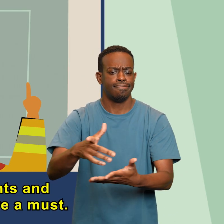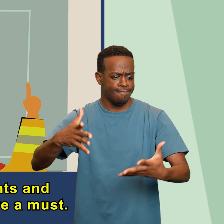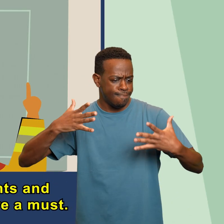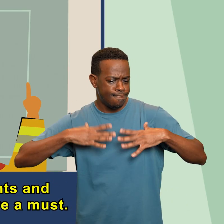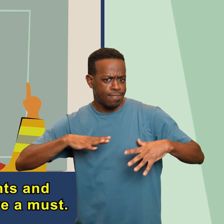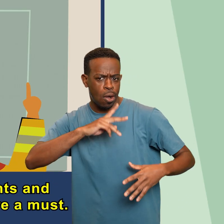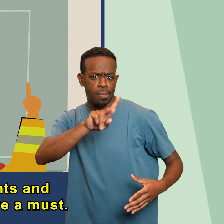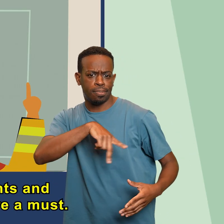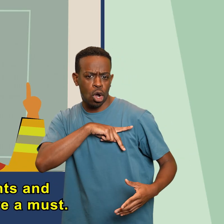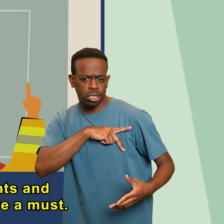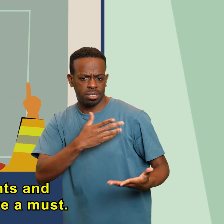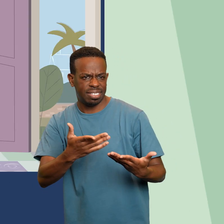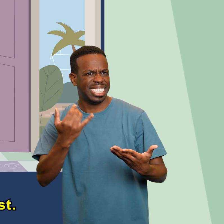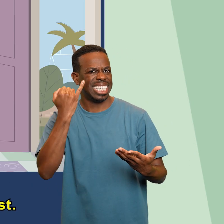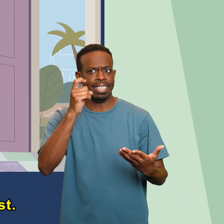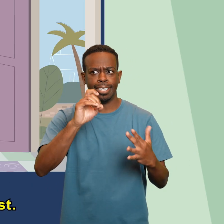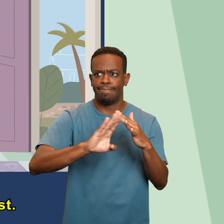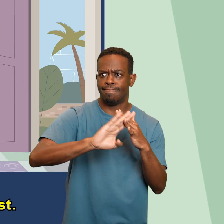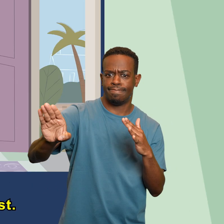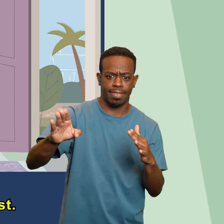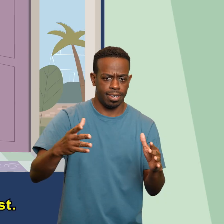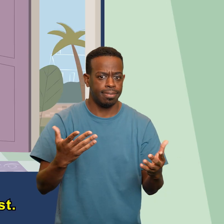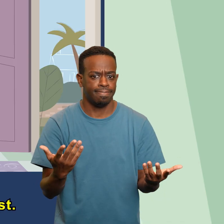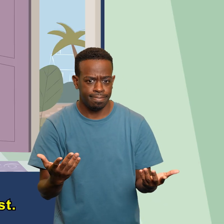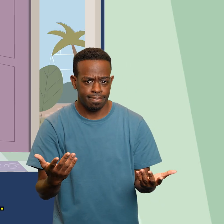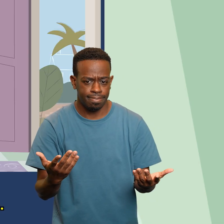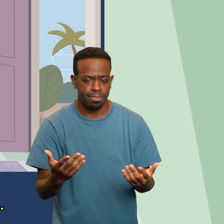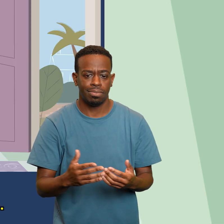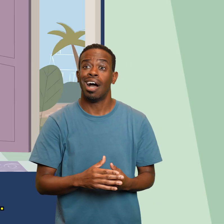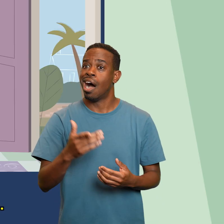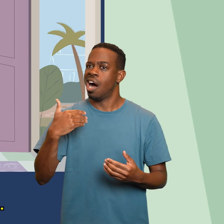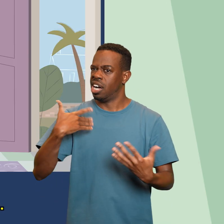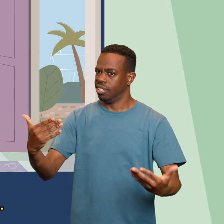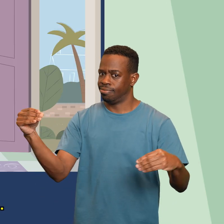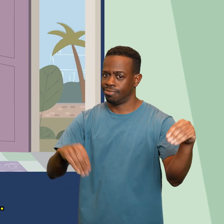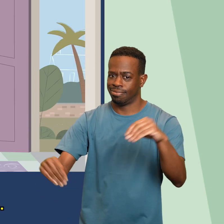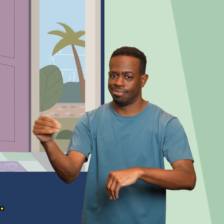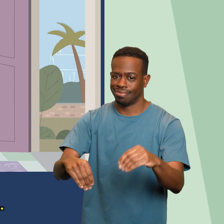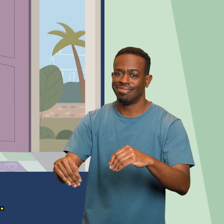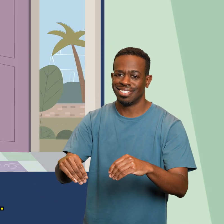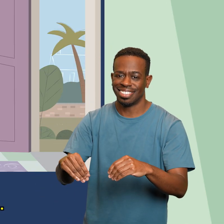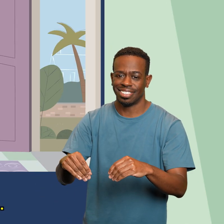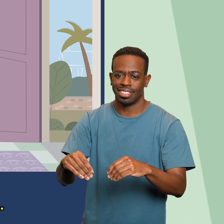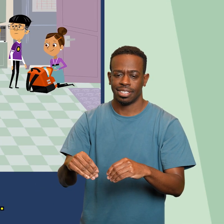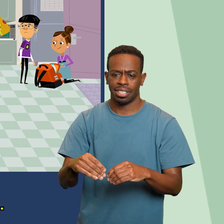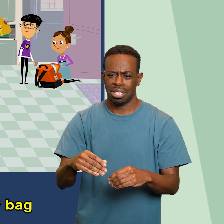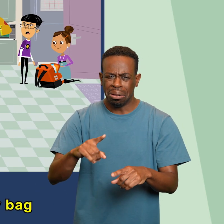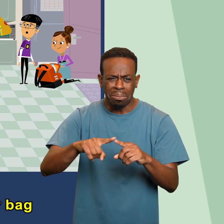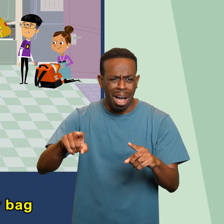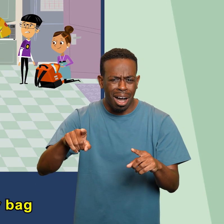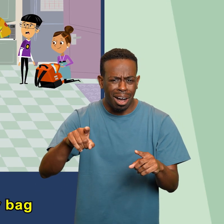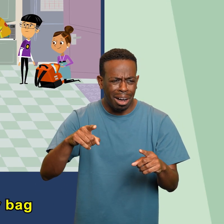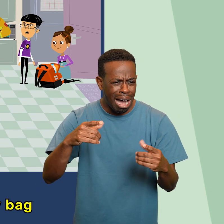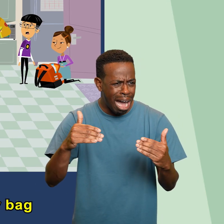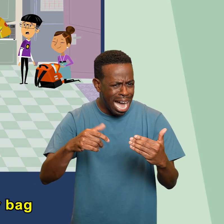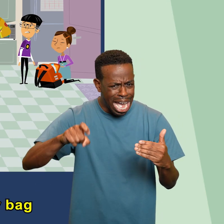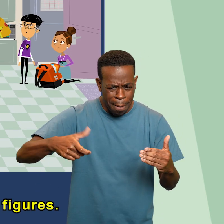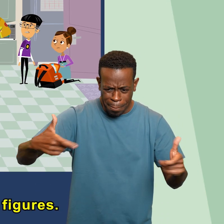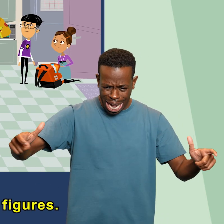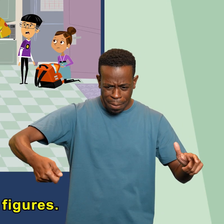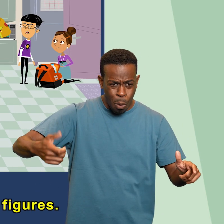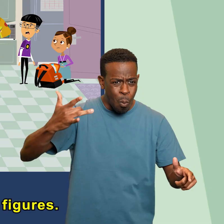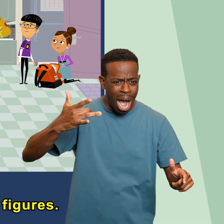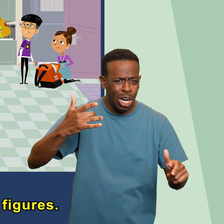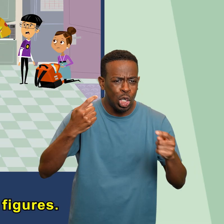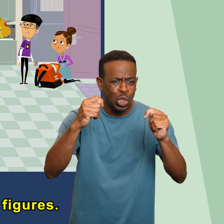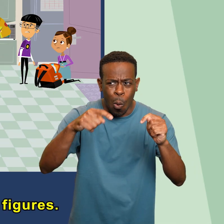irreplaceable personal items are a must in case you gotta go fast. Hey, let's all make one. I'm going to need a bigger bag to